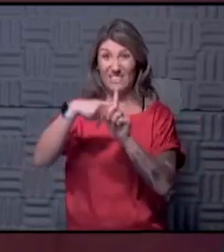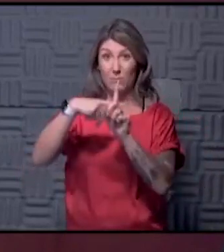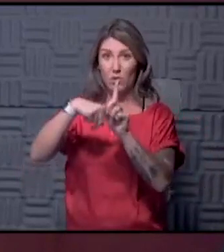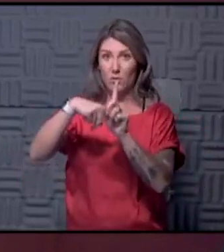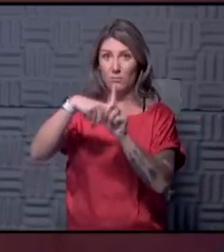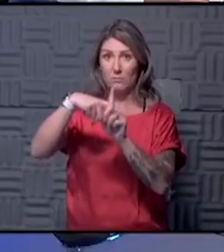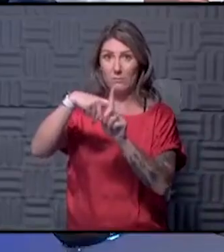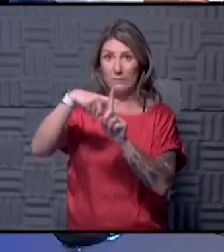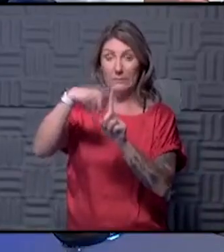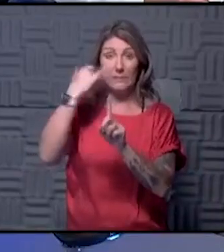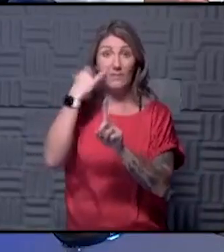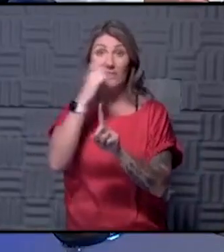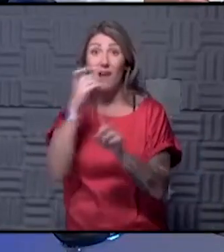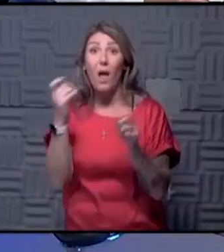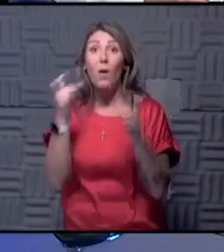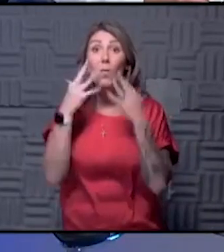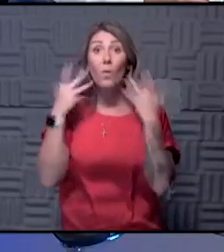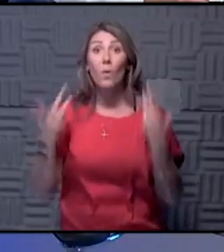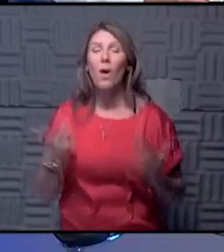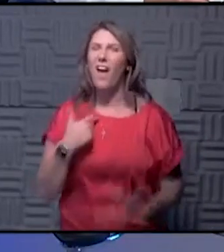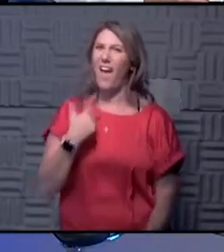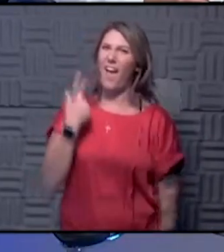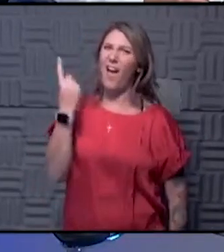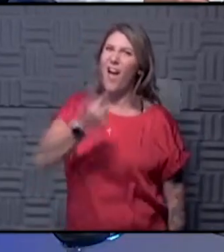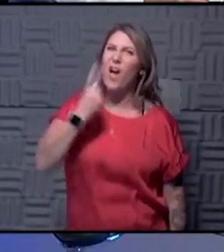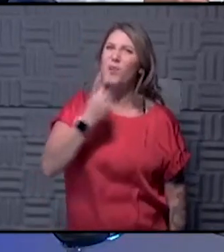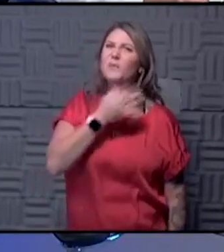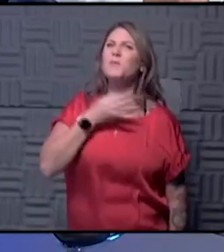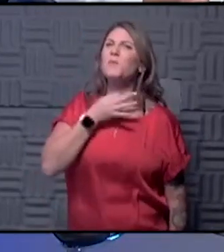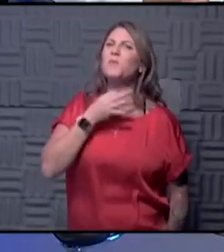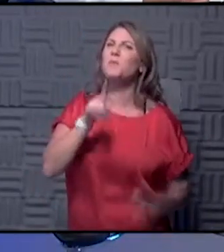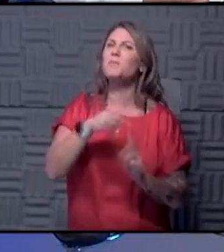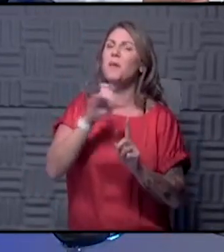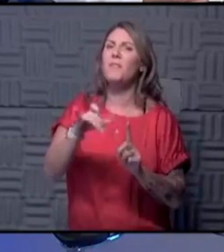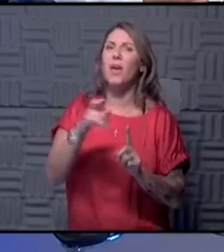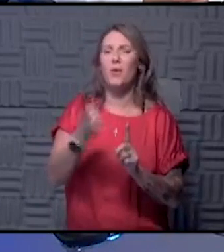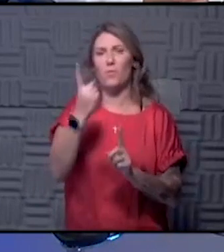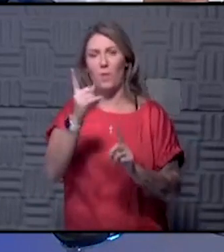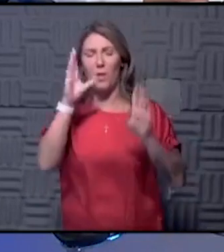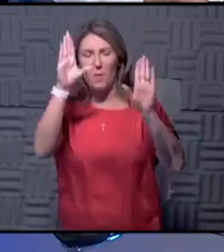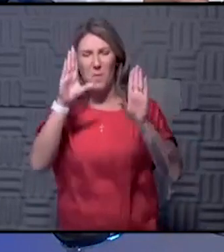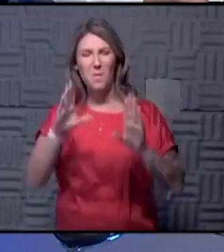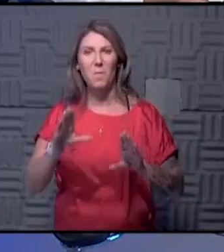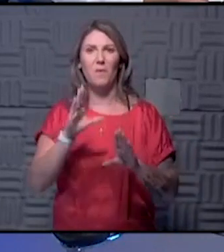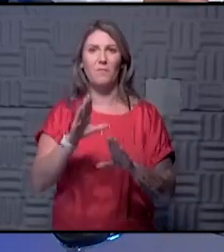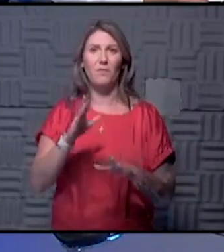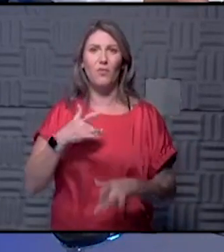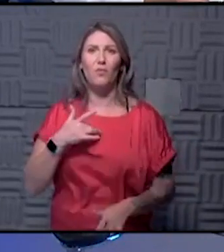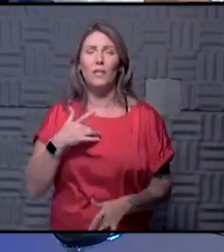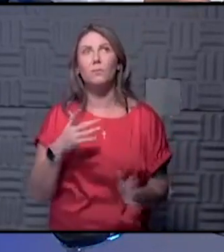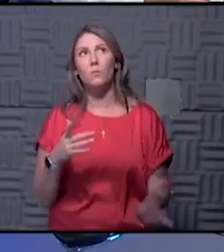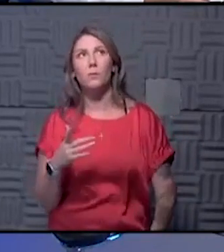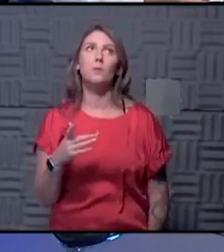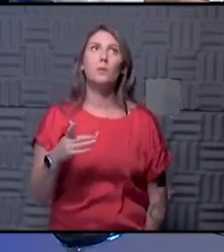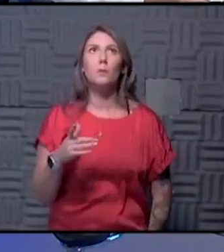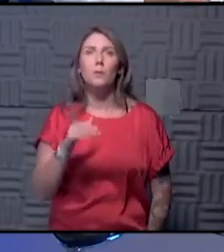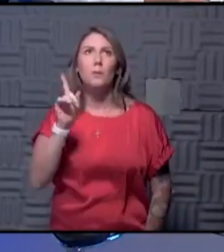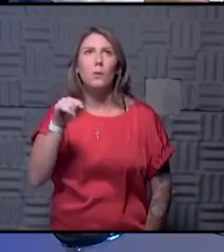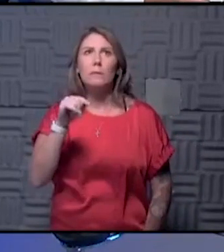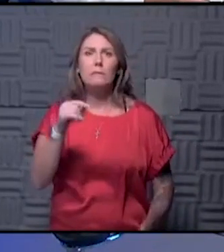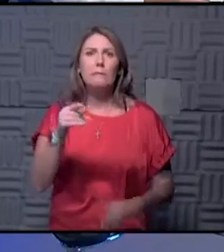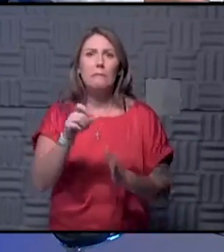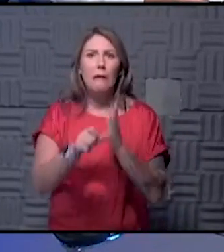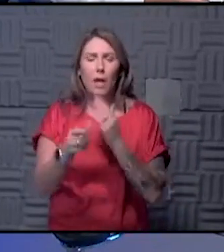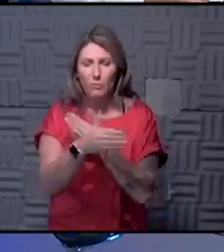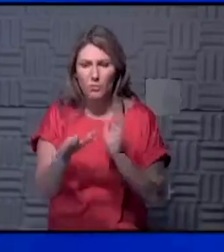your room pretty cool. Okay, well, there you go. I always wondered about that because one of the greatest feelings is going to the operating room. Now, that's not a great feeling. I've had a